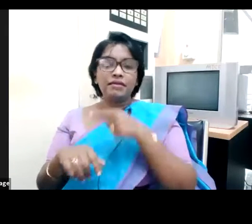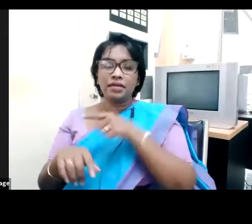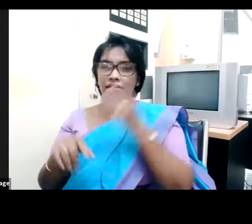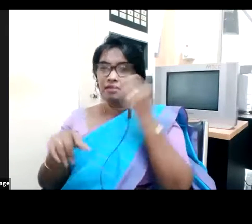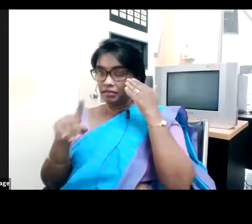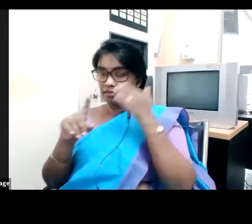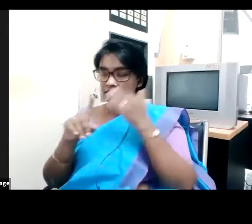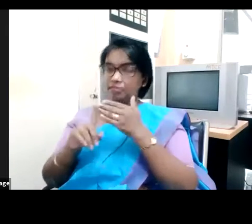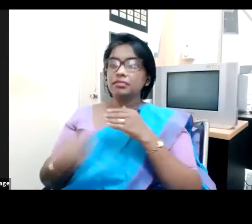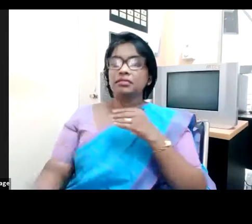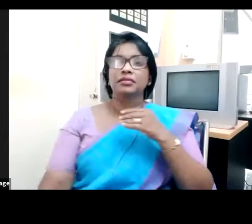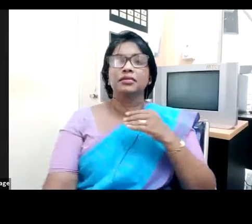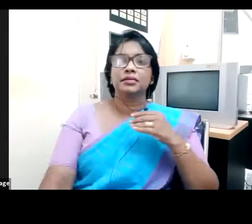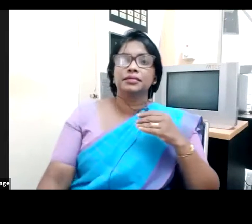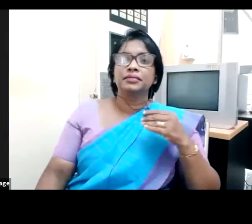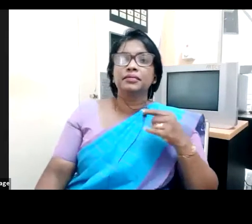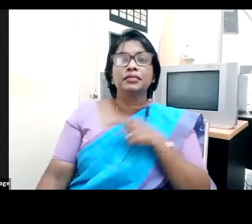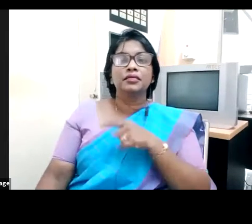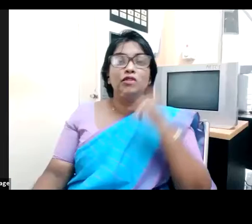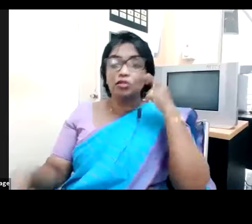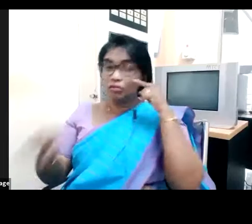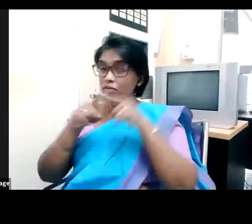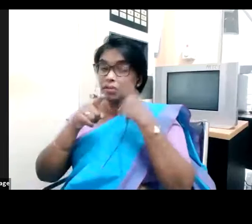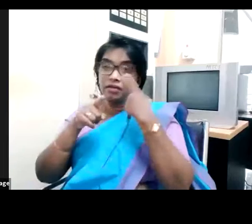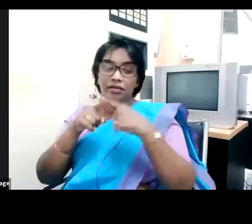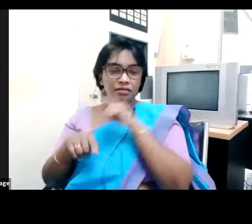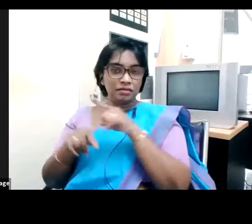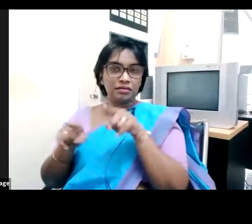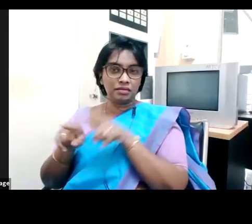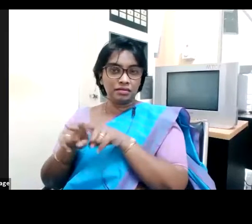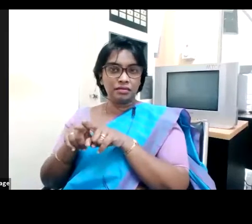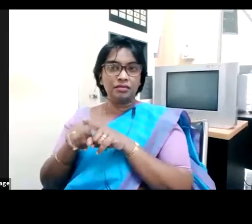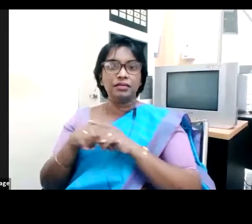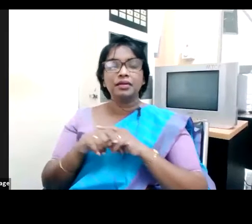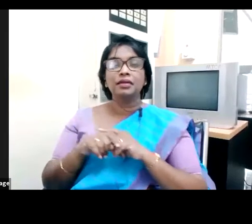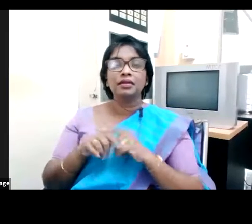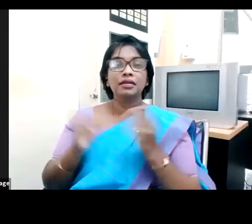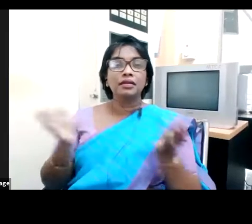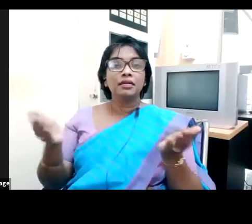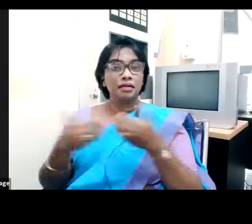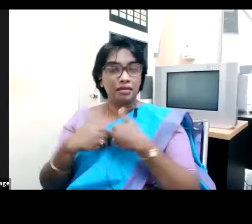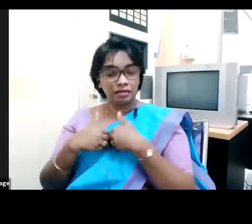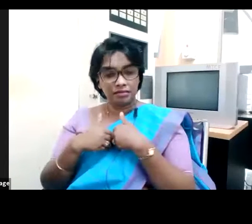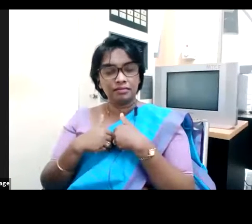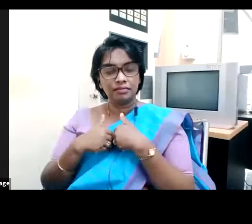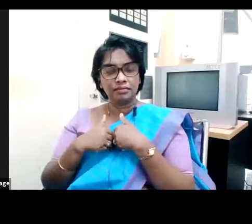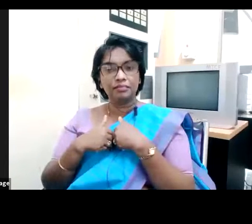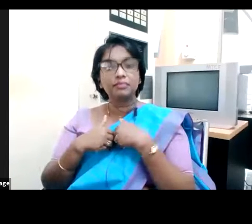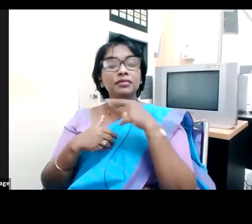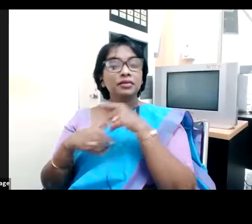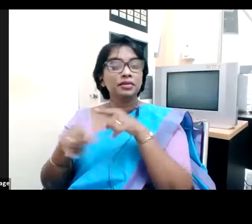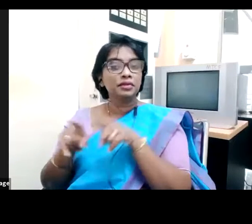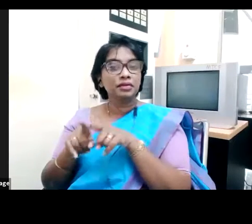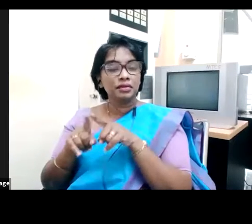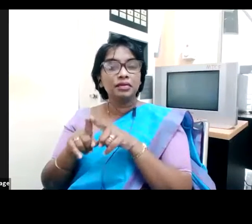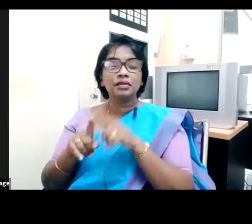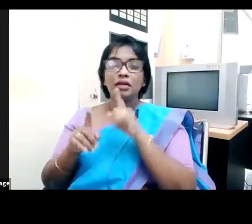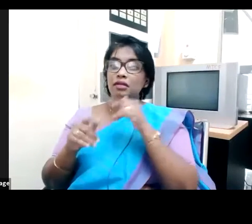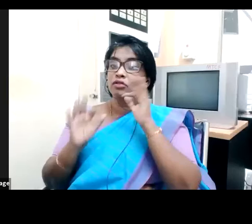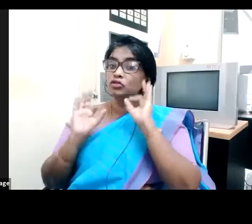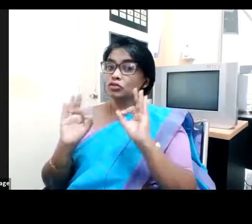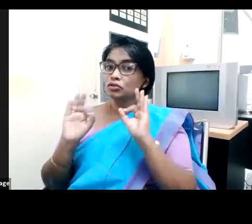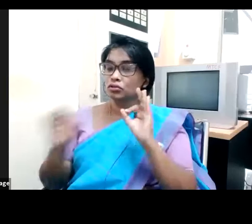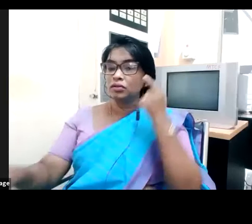organization, but we need to have proper infrastructure where all HR policies address